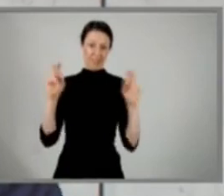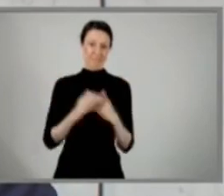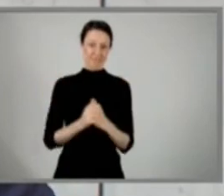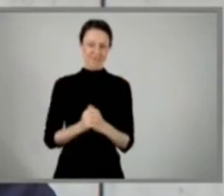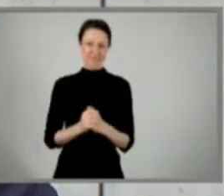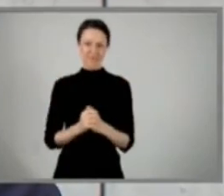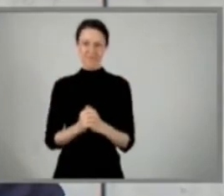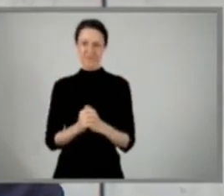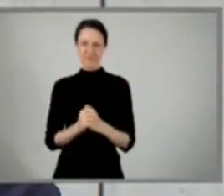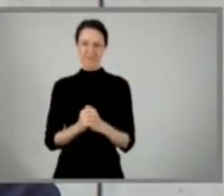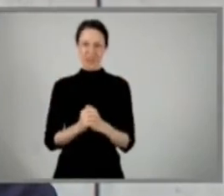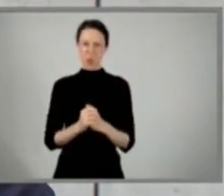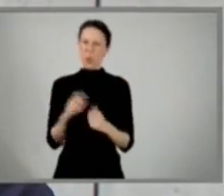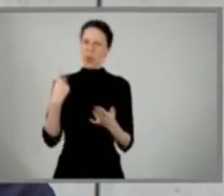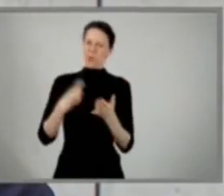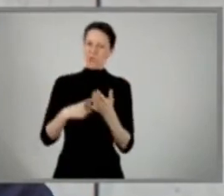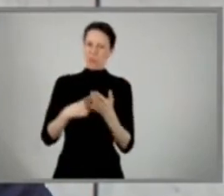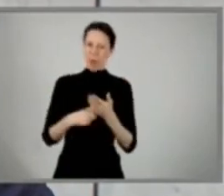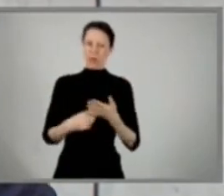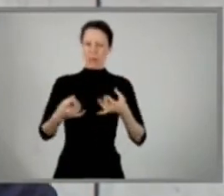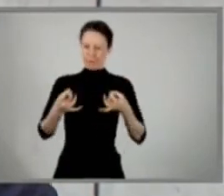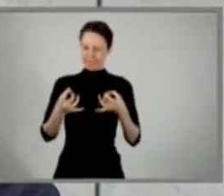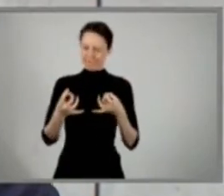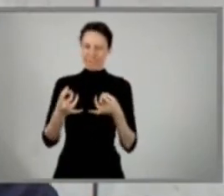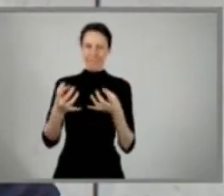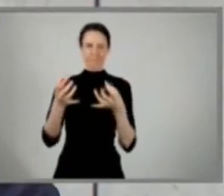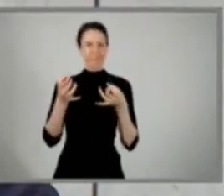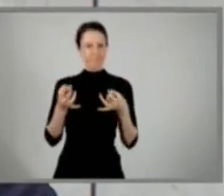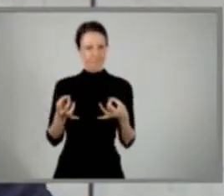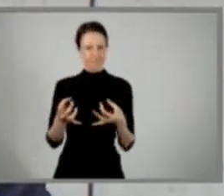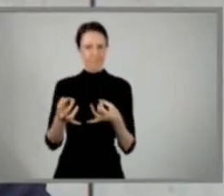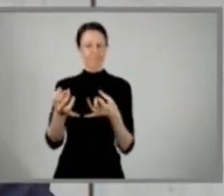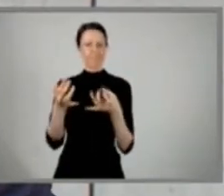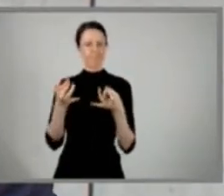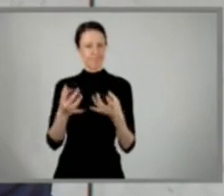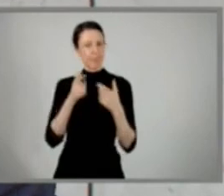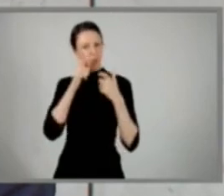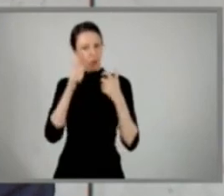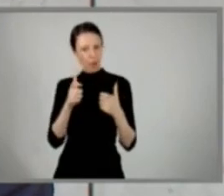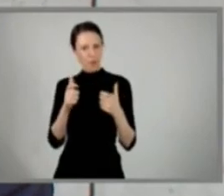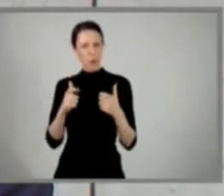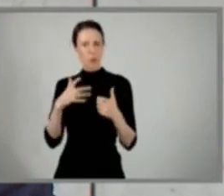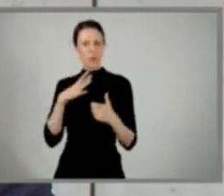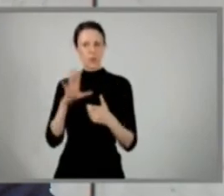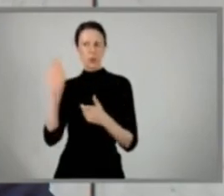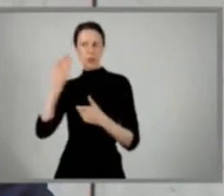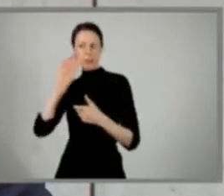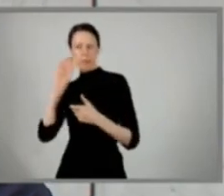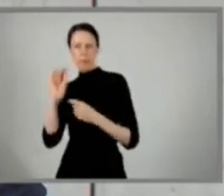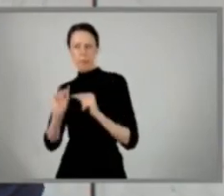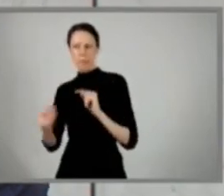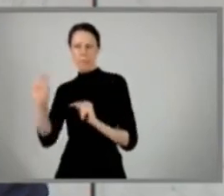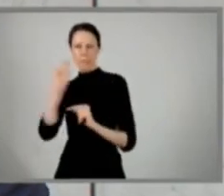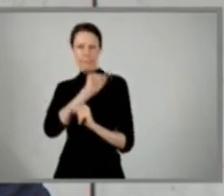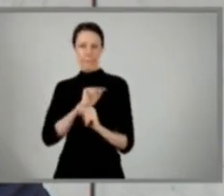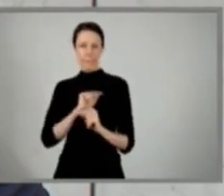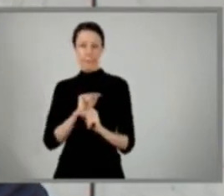way in getting their views about that and how that can work. It's working well with New Zealand at the moment. There may